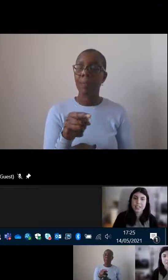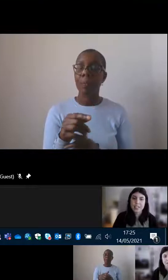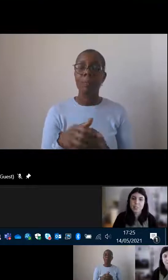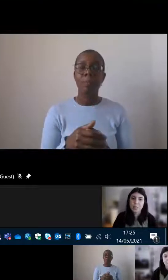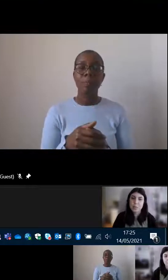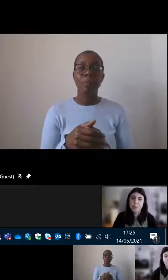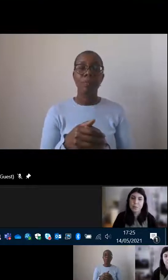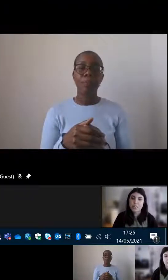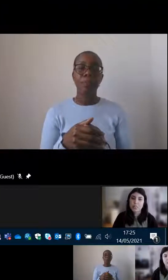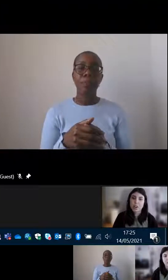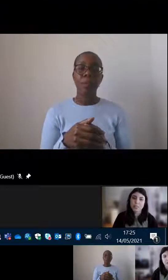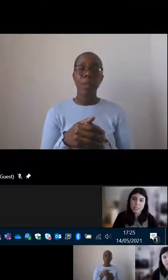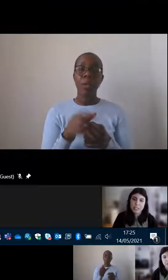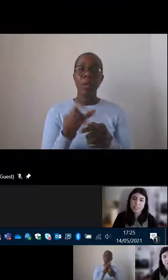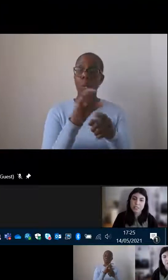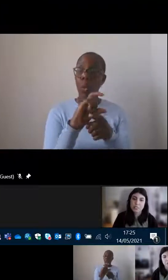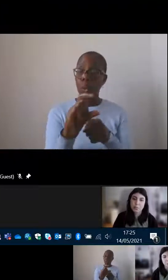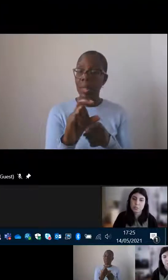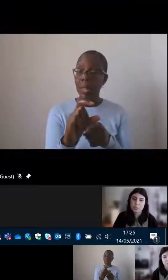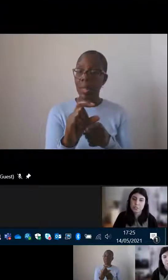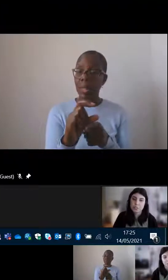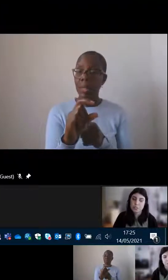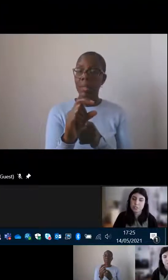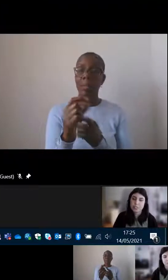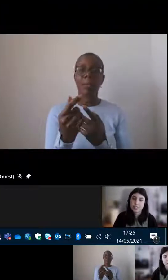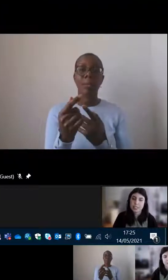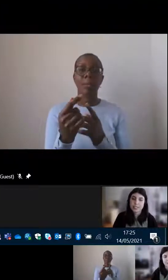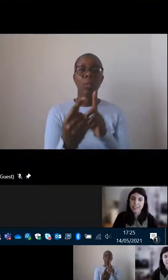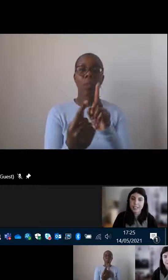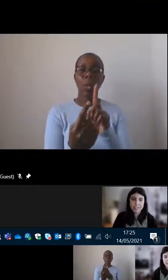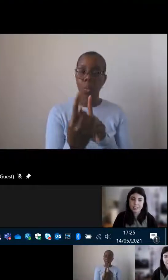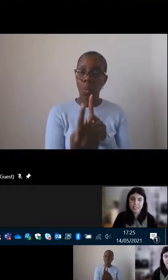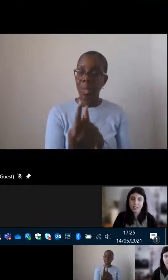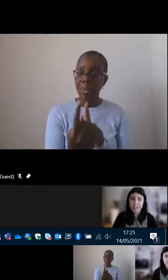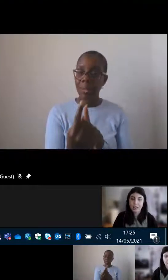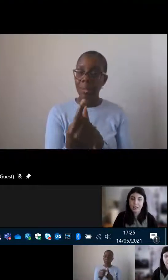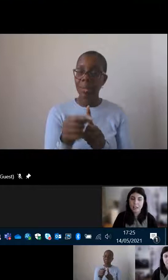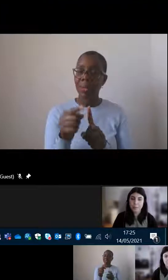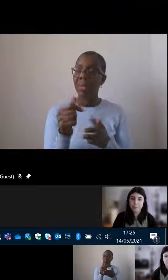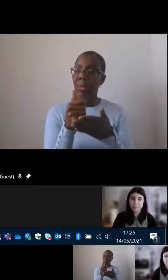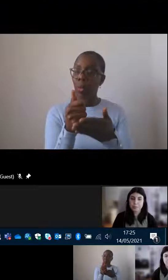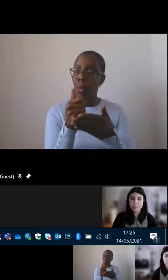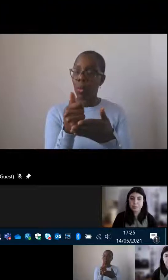one-to-ones to help people get confident in using computers, which is fantastic.